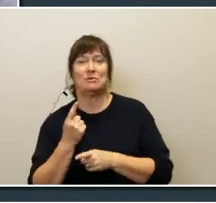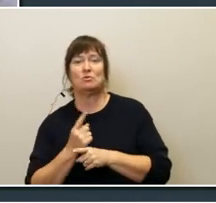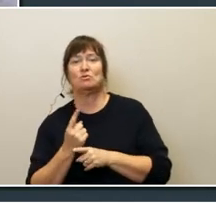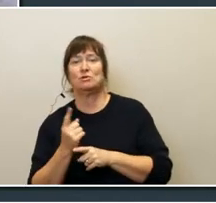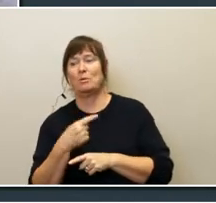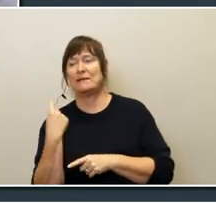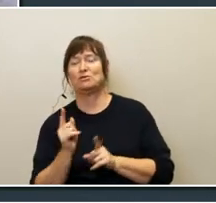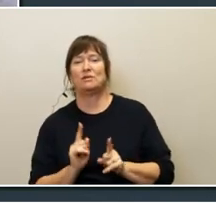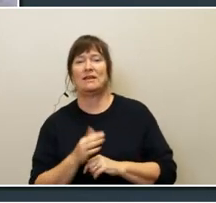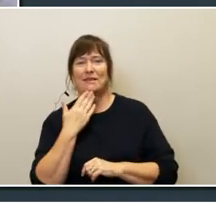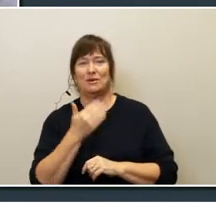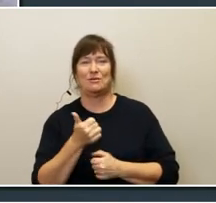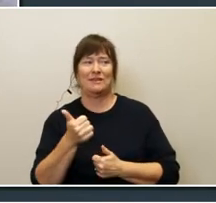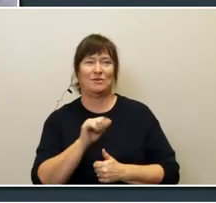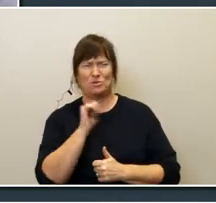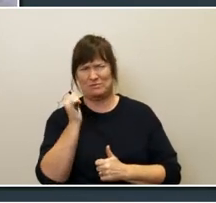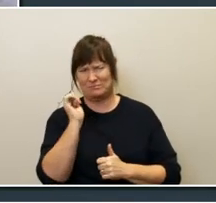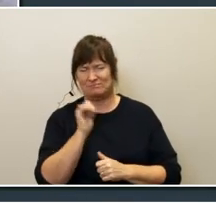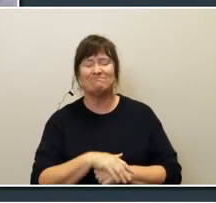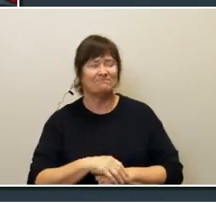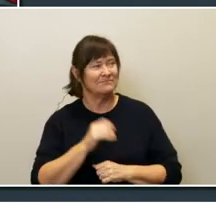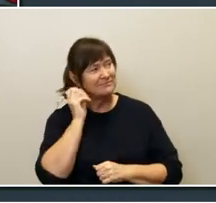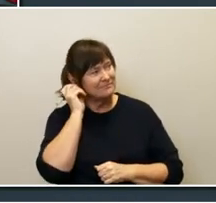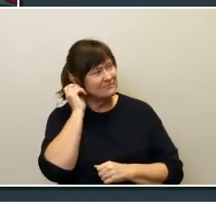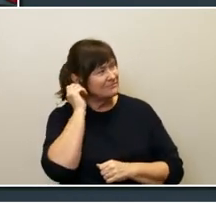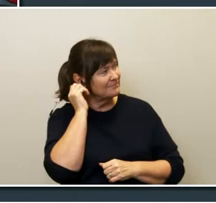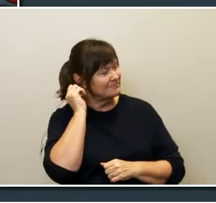us today. Thank you. Awesome. Cheers. Sweet.